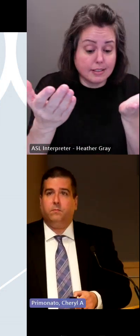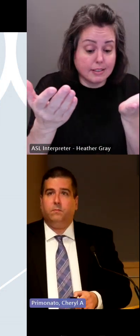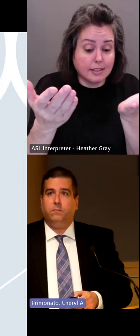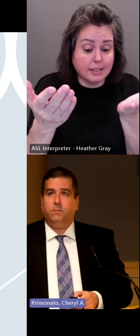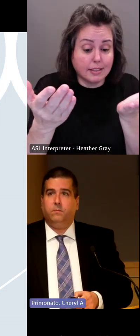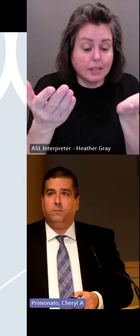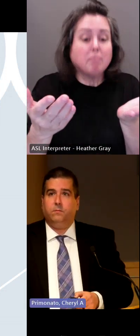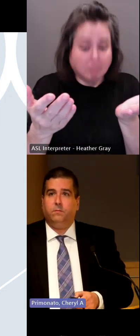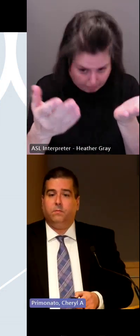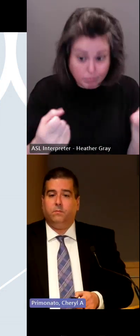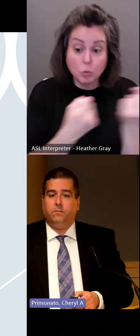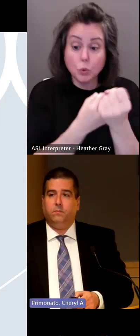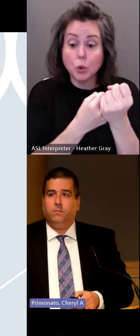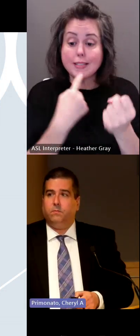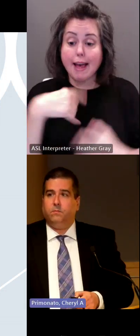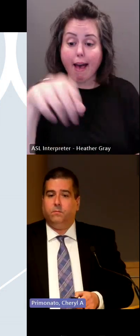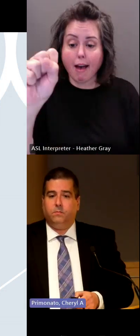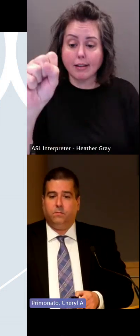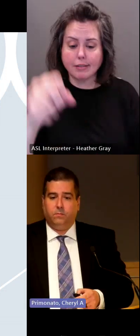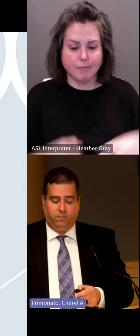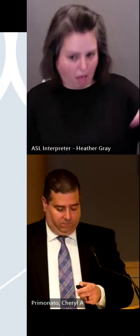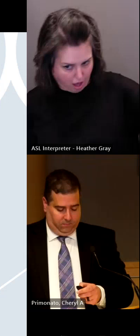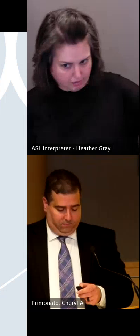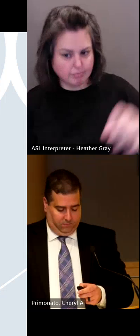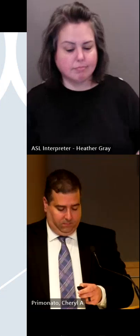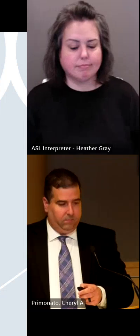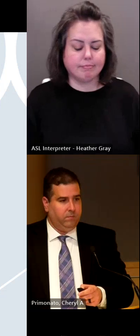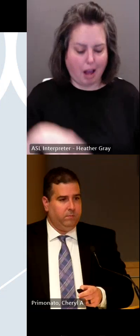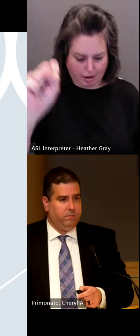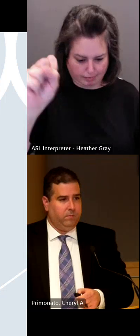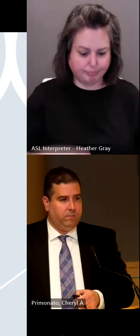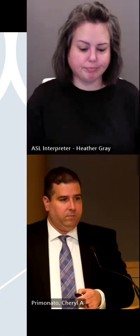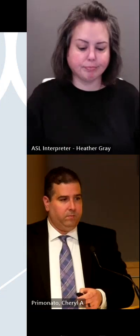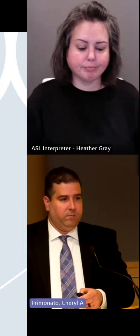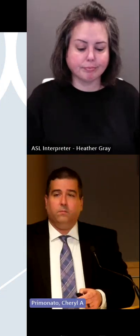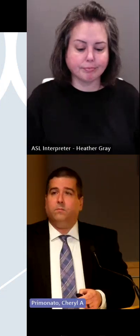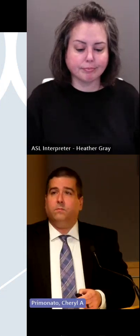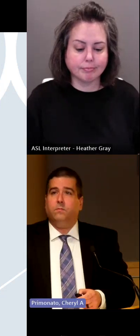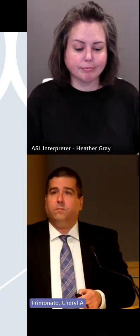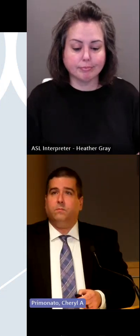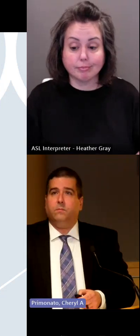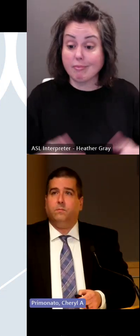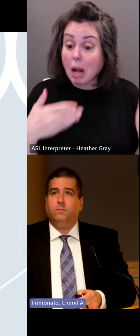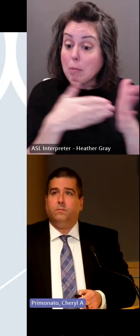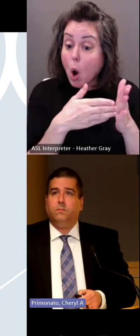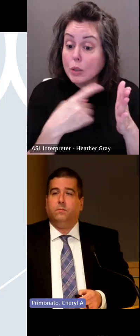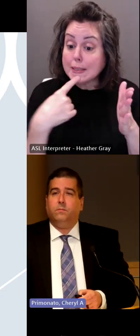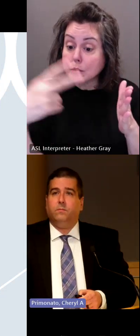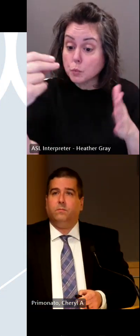All in favor, say aye. Aye. Aye. Any opposed?